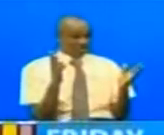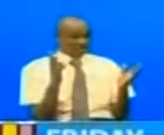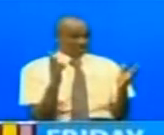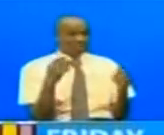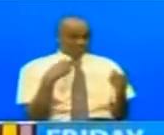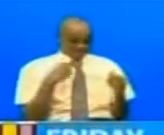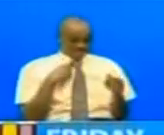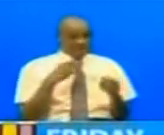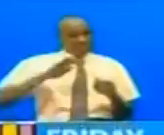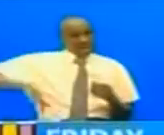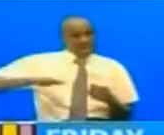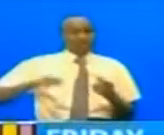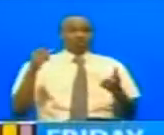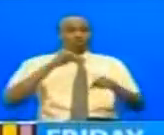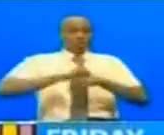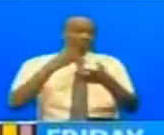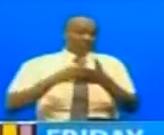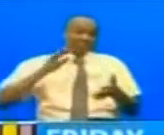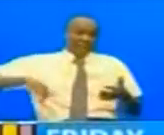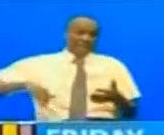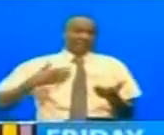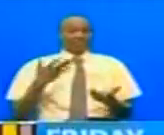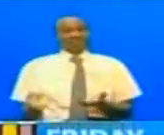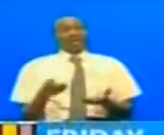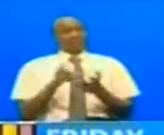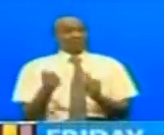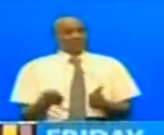I had a balance. Mm-hmm. Then I had to go to work